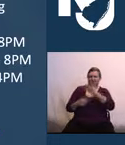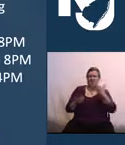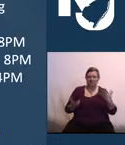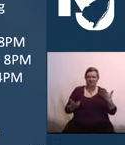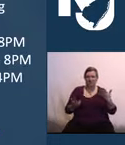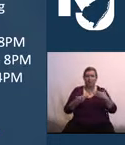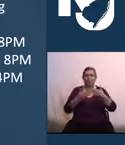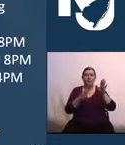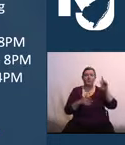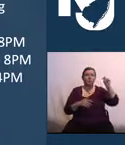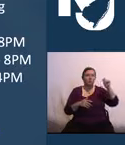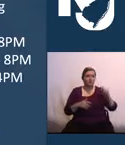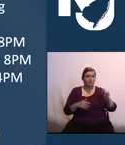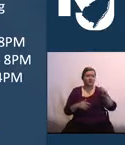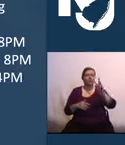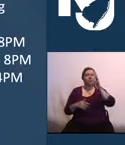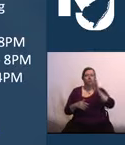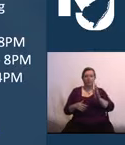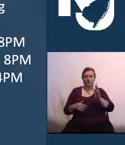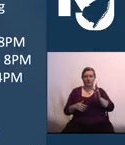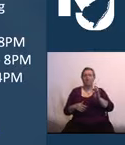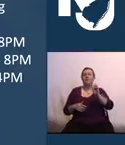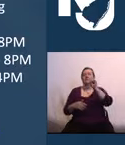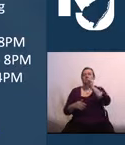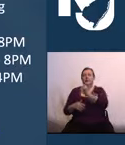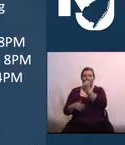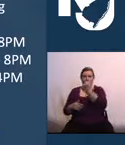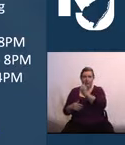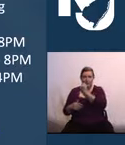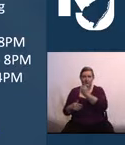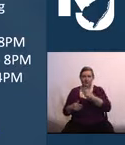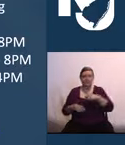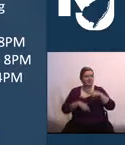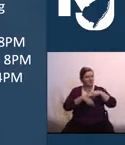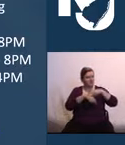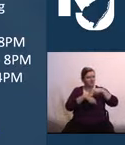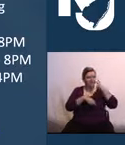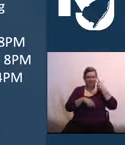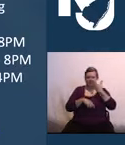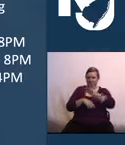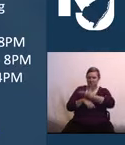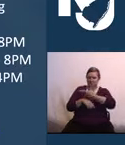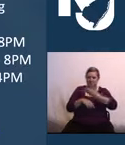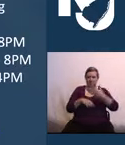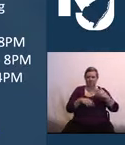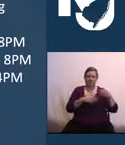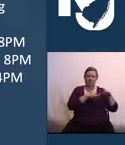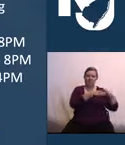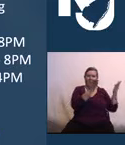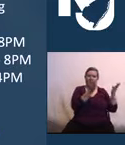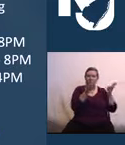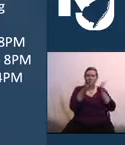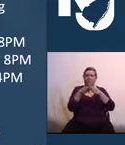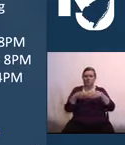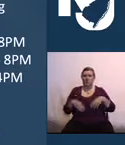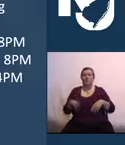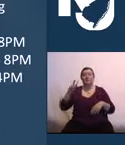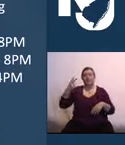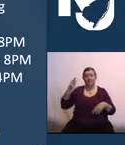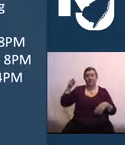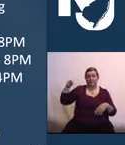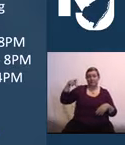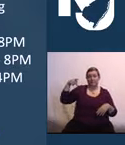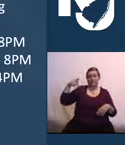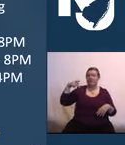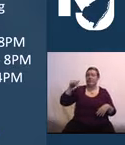Tuesdays, Wednesdays, and Saturdays at the hours on the screen there. The second site is in Passaic County and